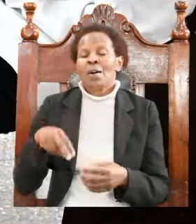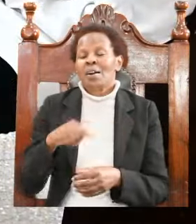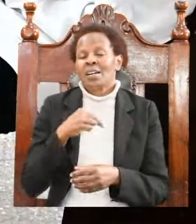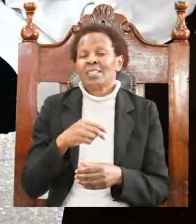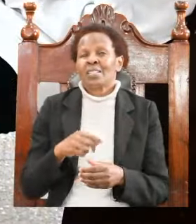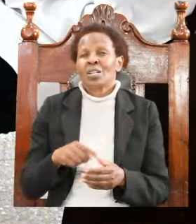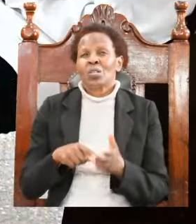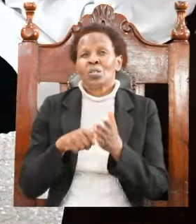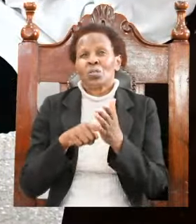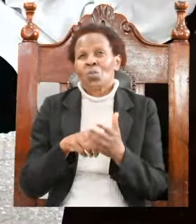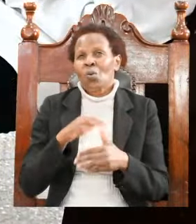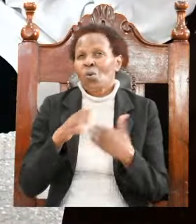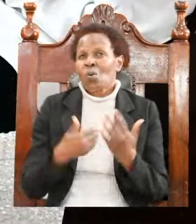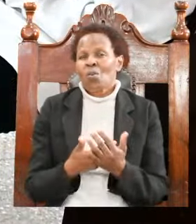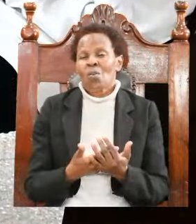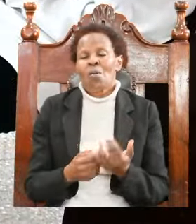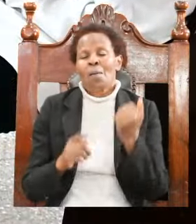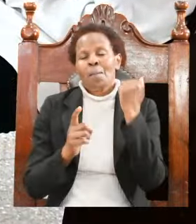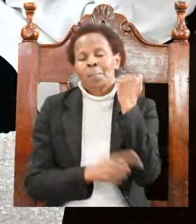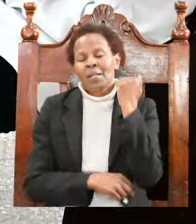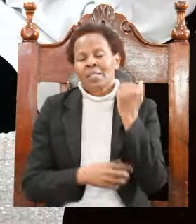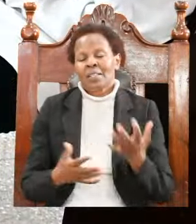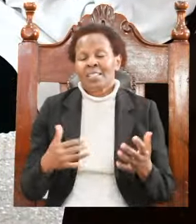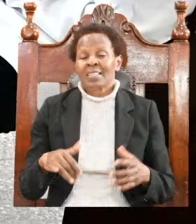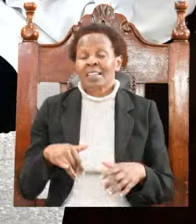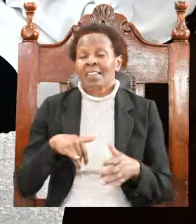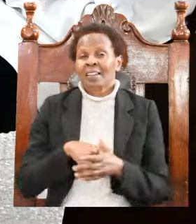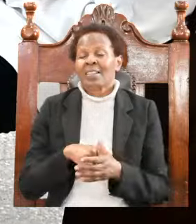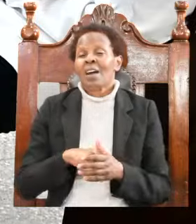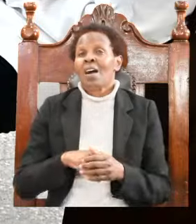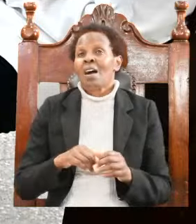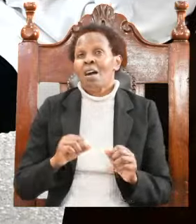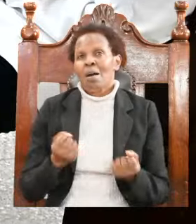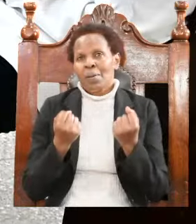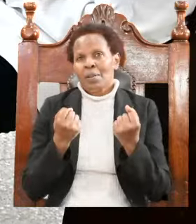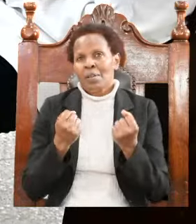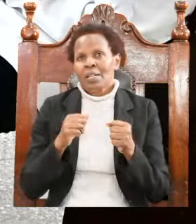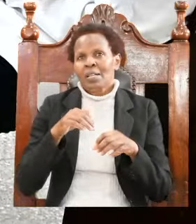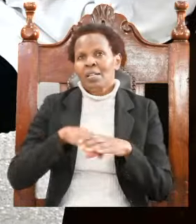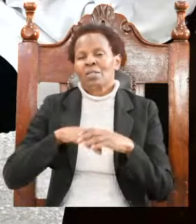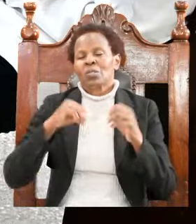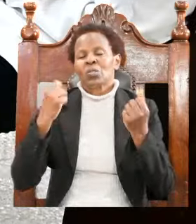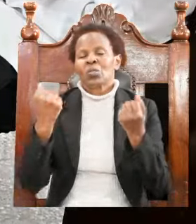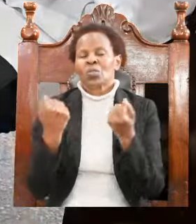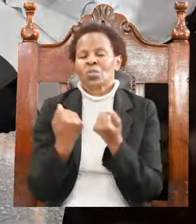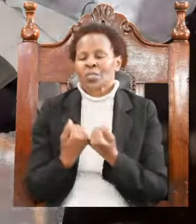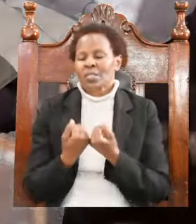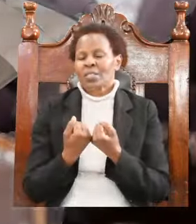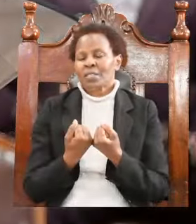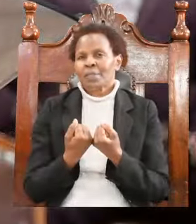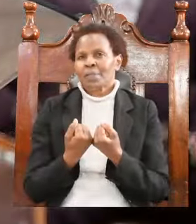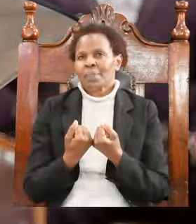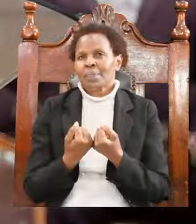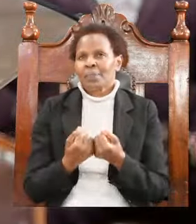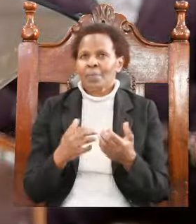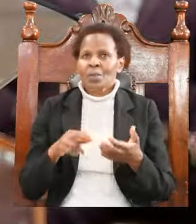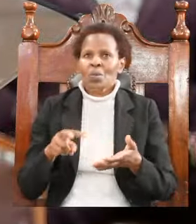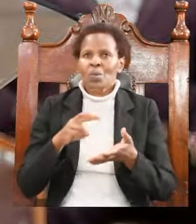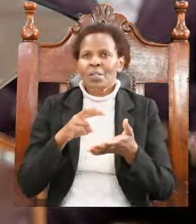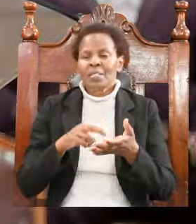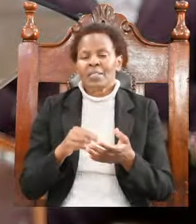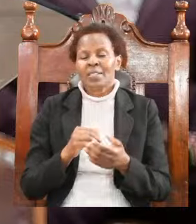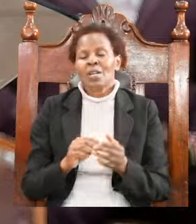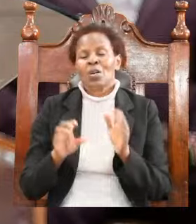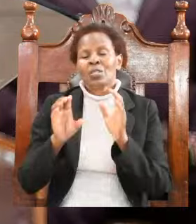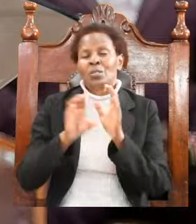point bad things that are happening in our society and not involve ourselves, just as we read in the previous chapters, that